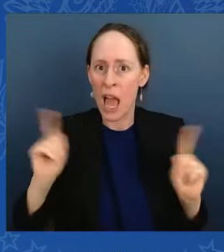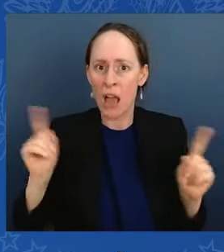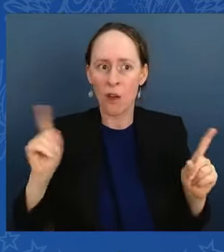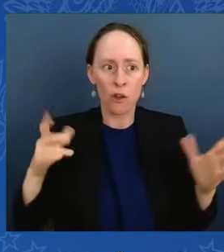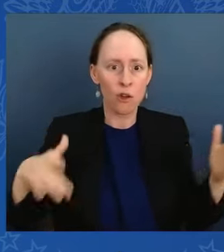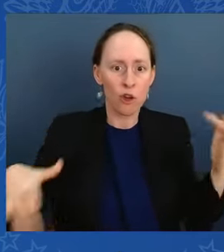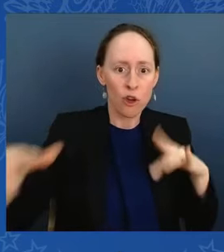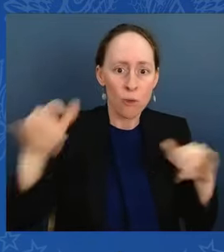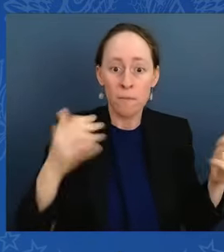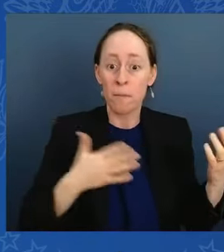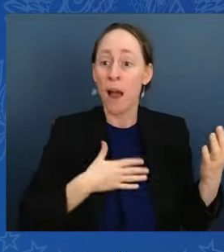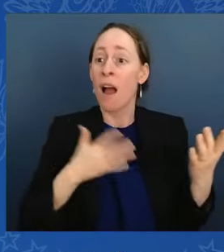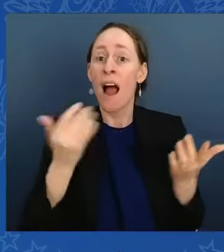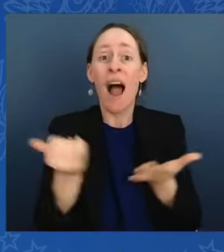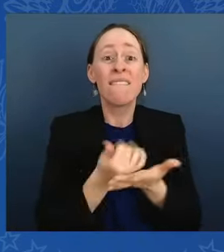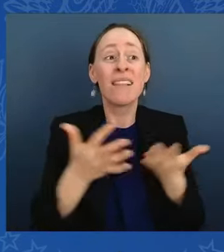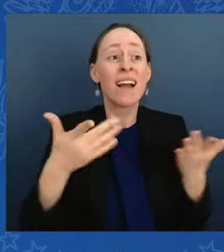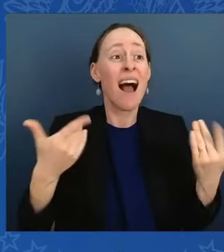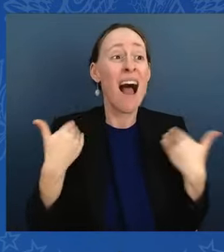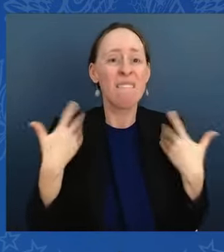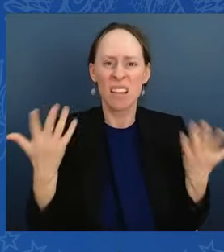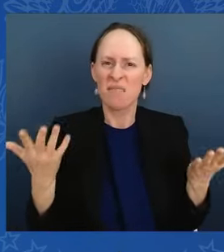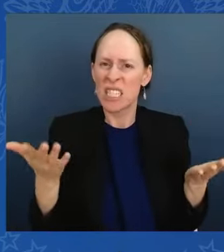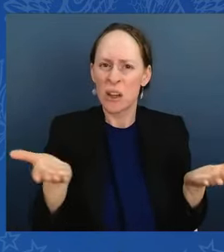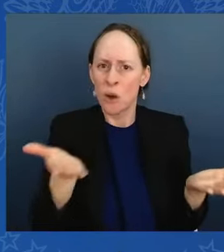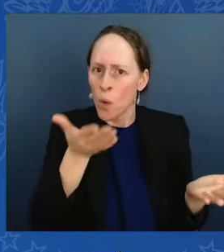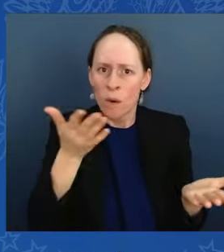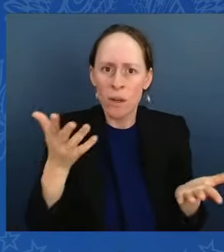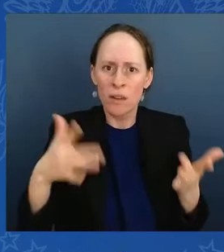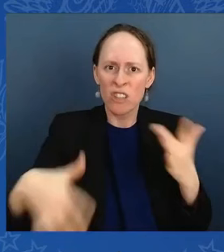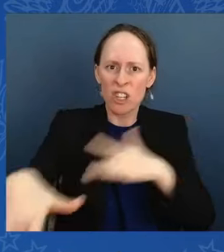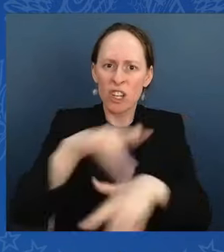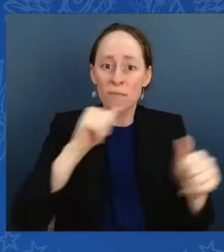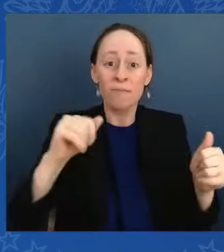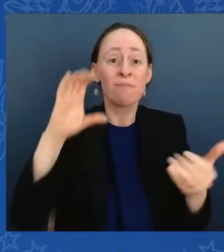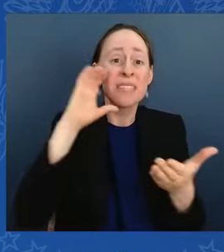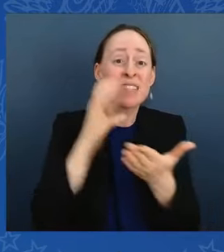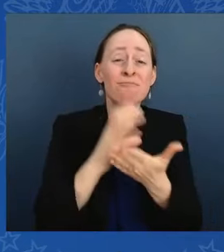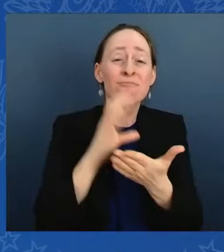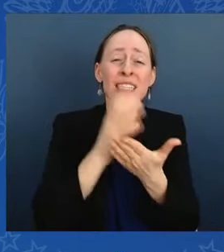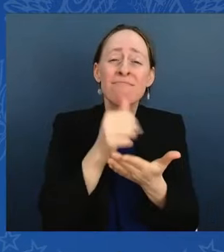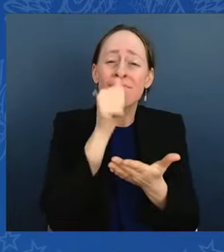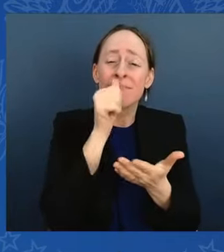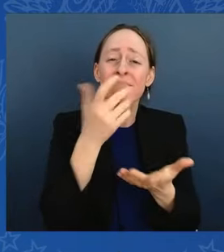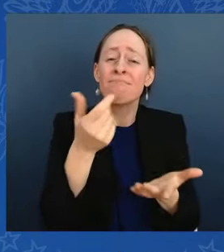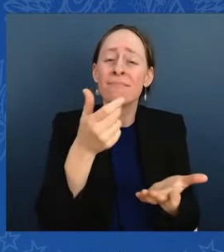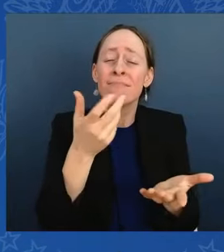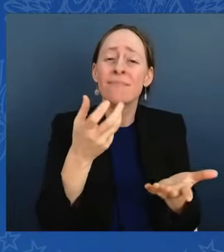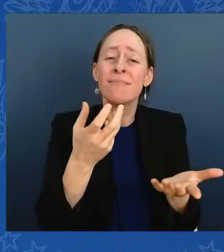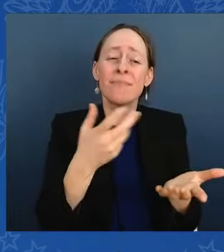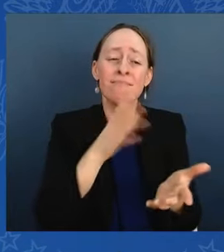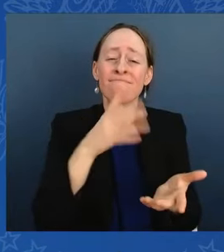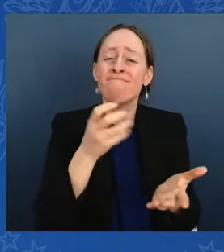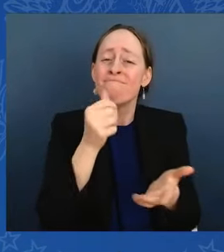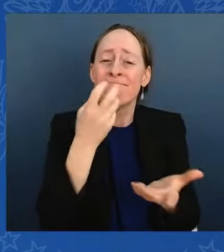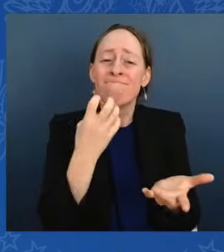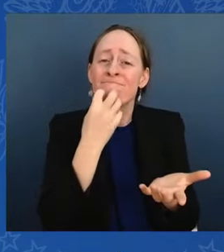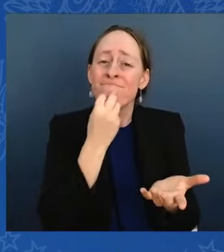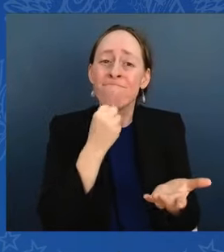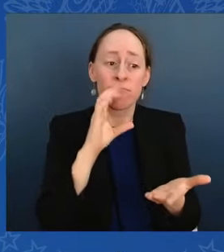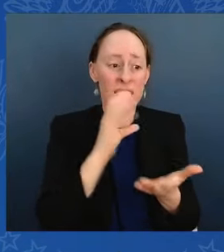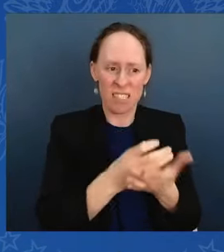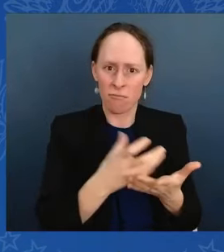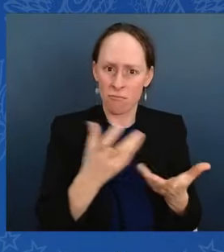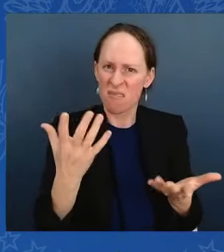They lose that picture of their mom and their dad when they were kids. All the things are personal. They look at that family jewelry, the ring that was